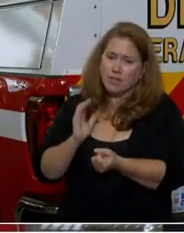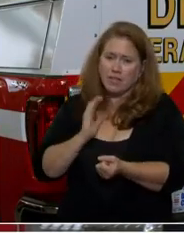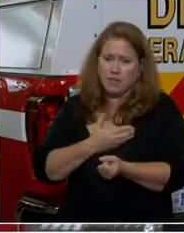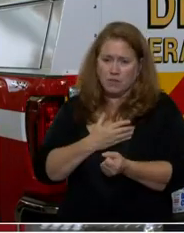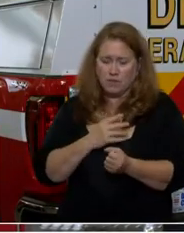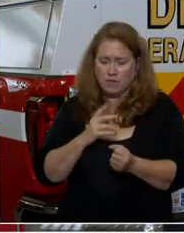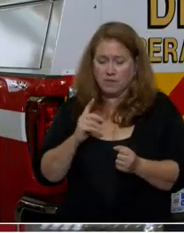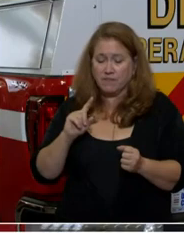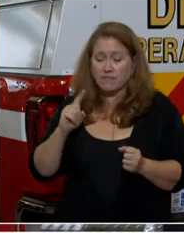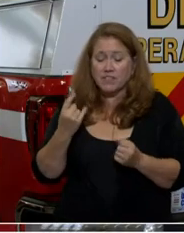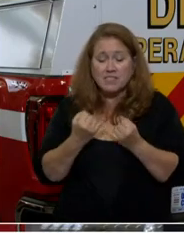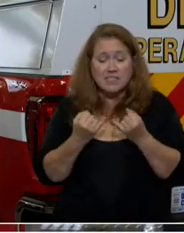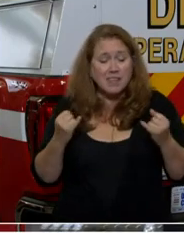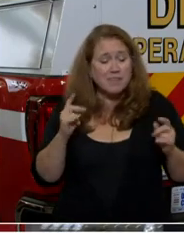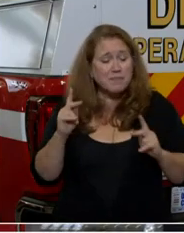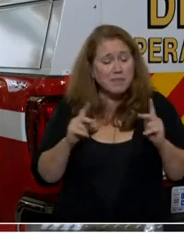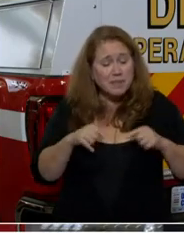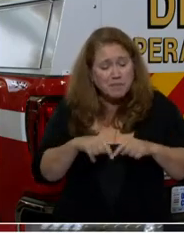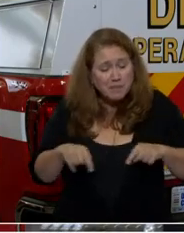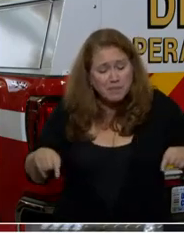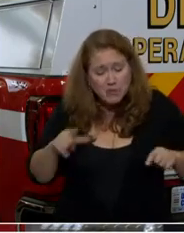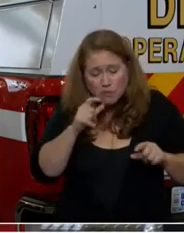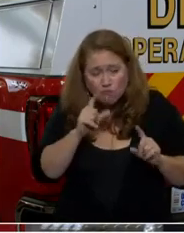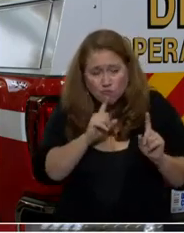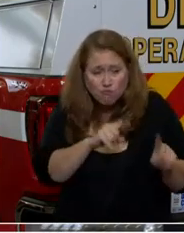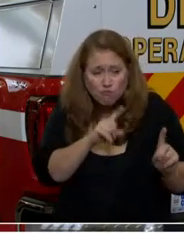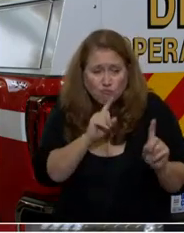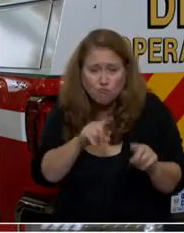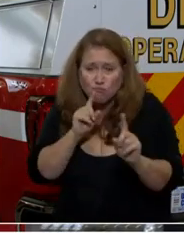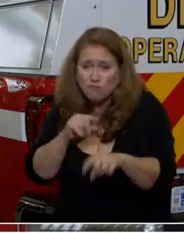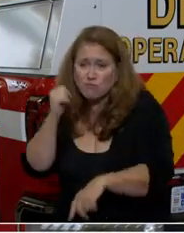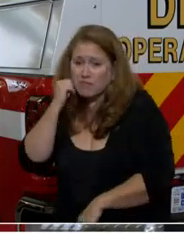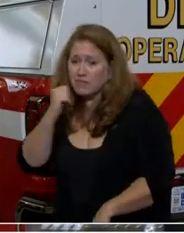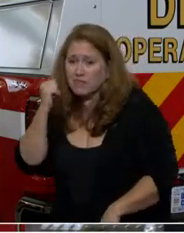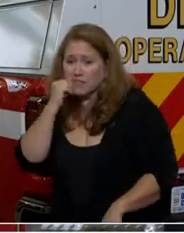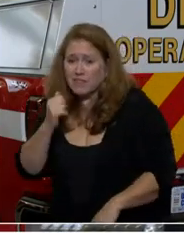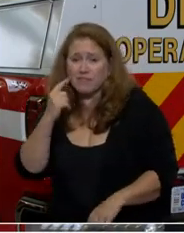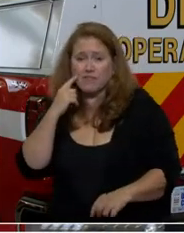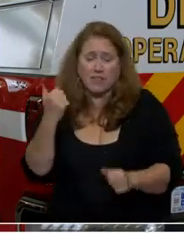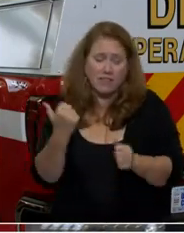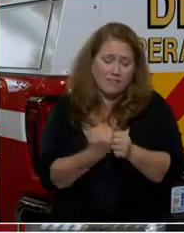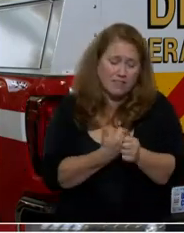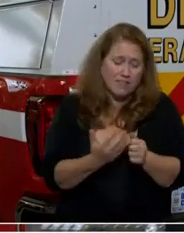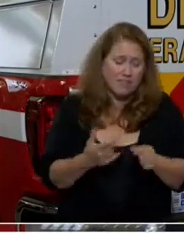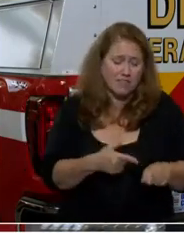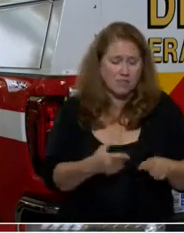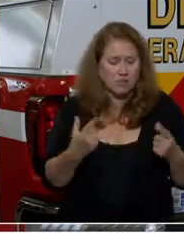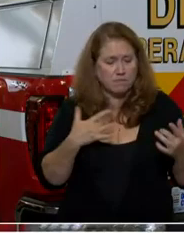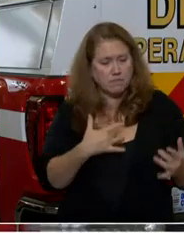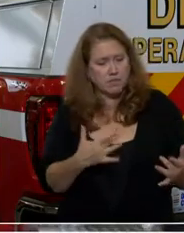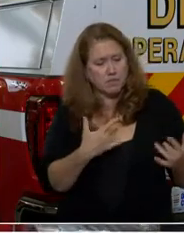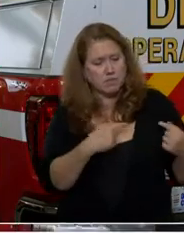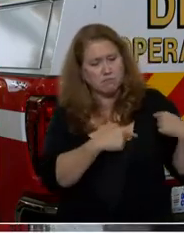all that you do for all of us in our city, for our nation. We pledge to you. Thank you so much.